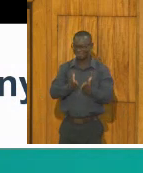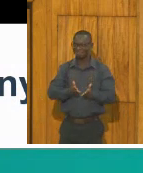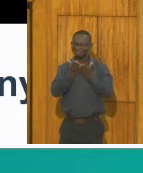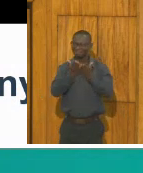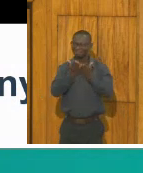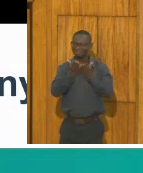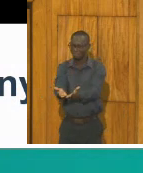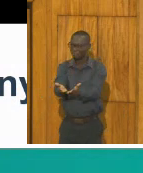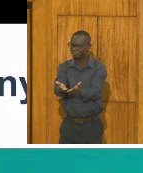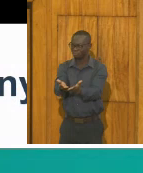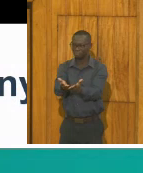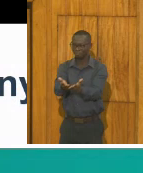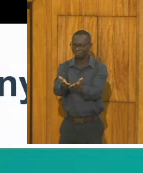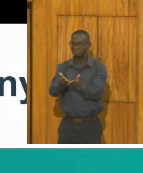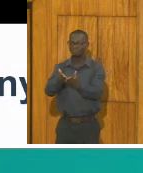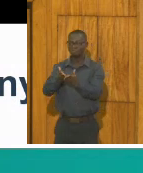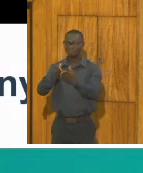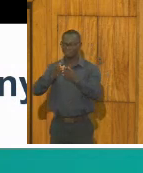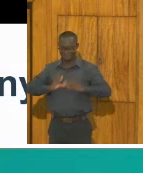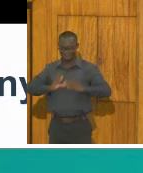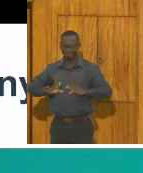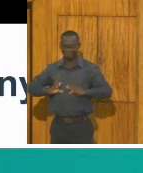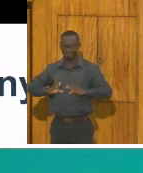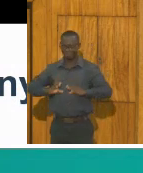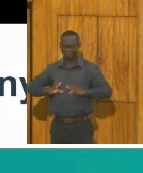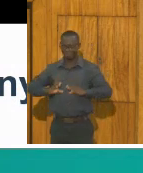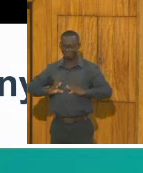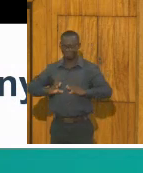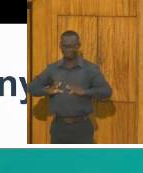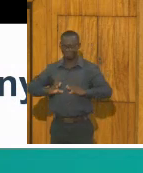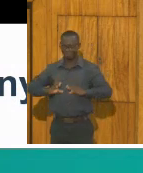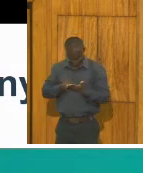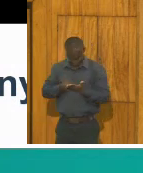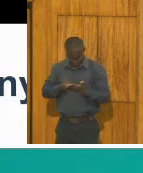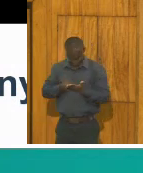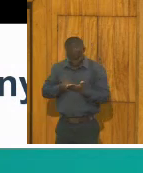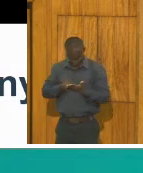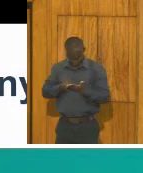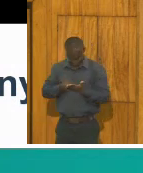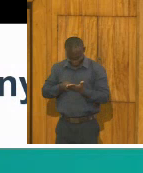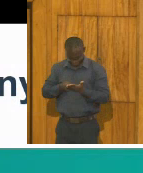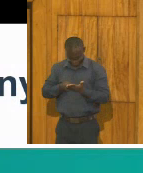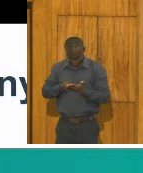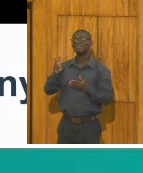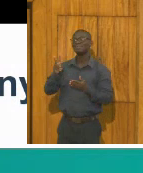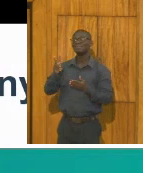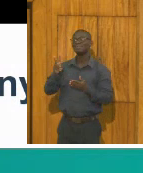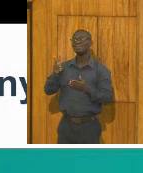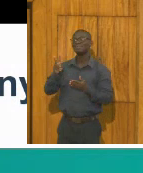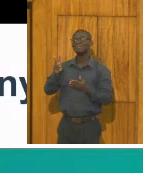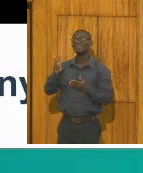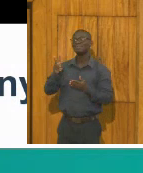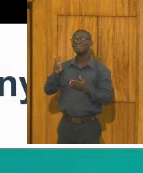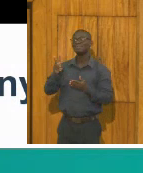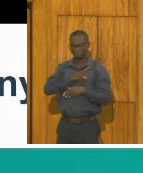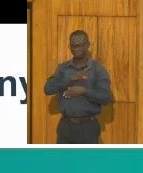time, clients would take the samples and they are told, come for your results maybe after a day or two. And that missed opportunity, that client